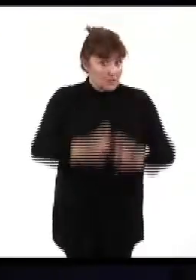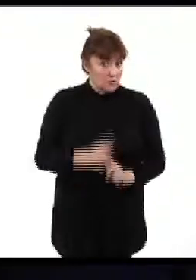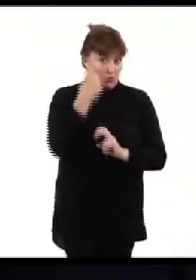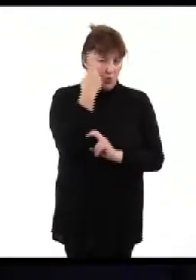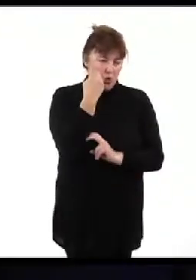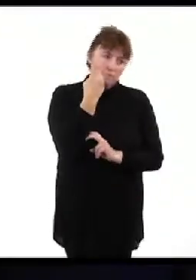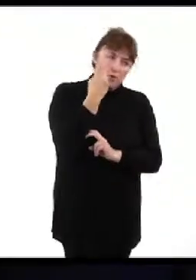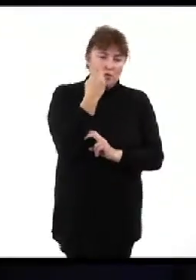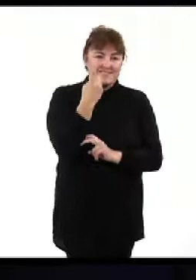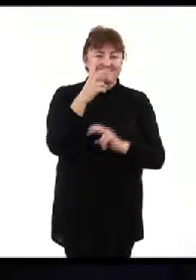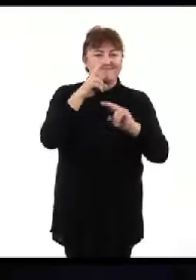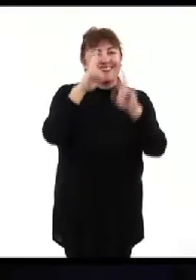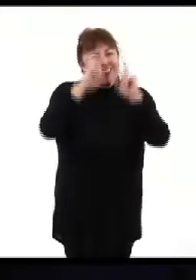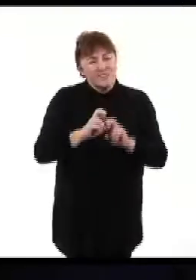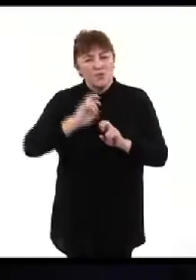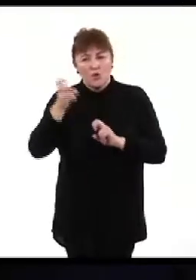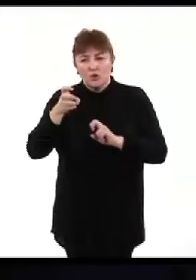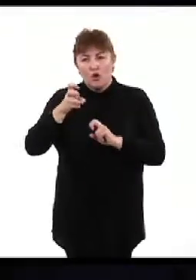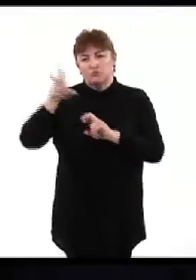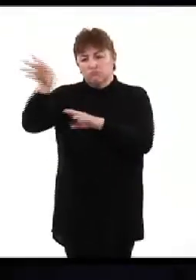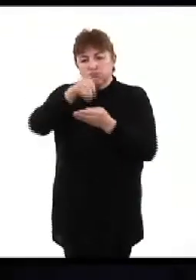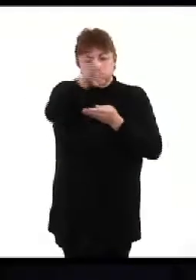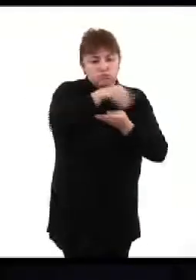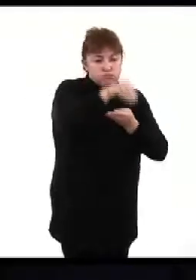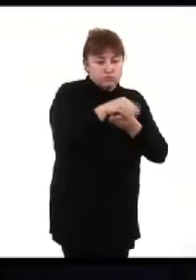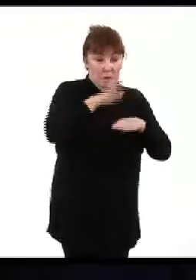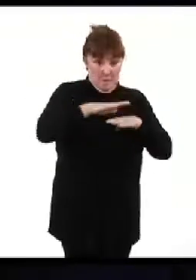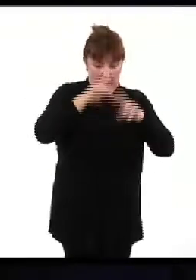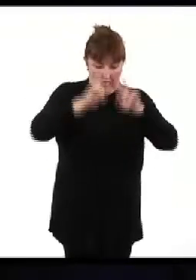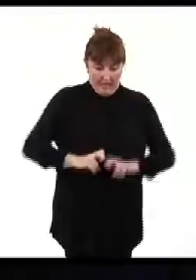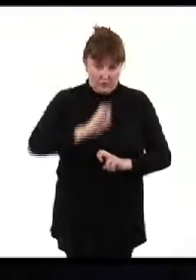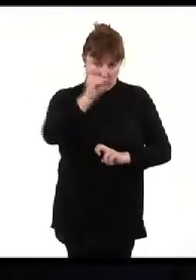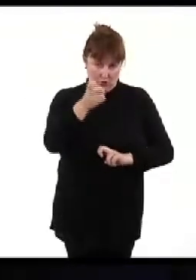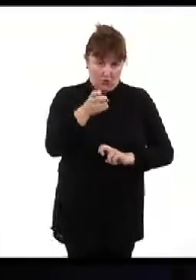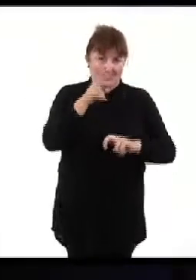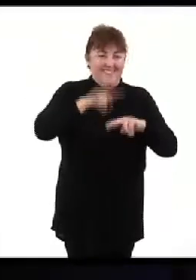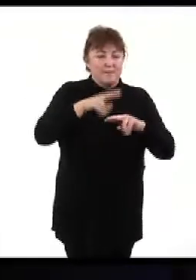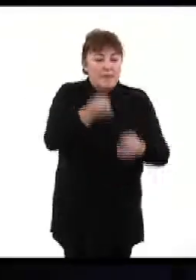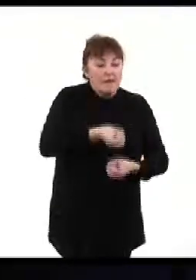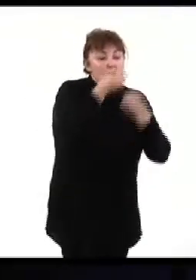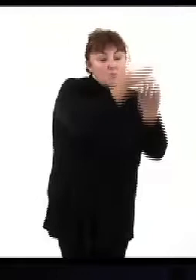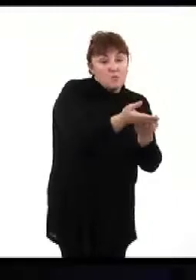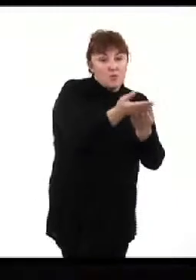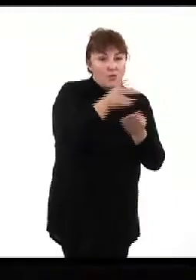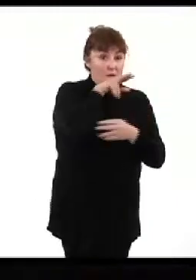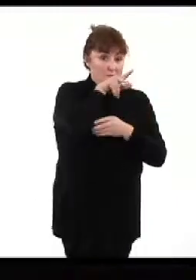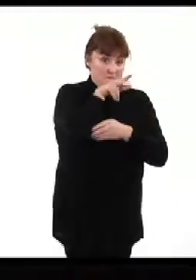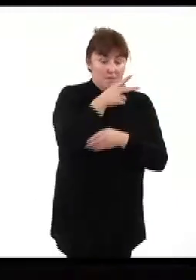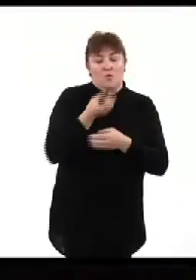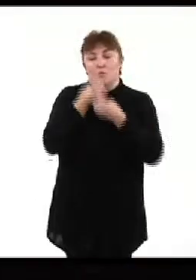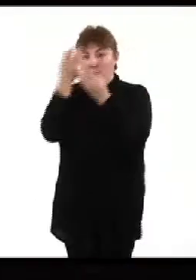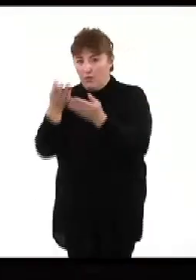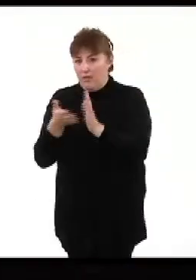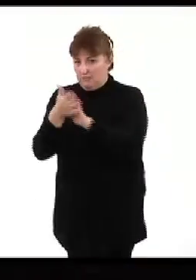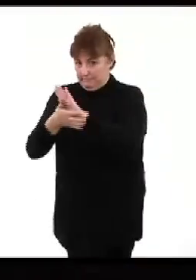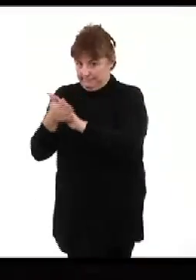different experiments on word production and sign production and combining them and then doing a comparison. And I